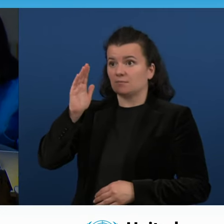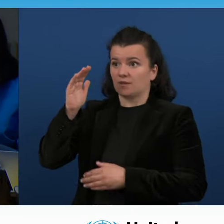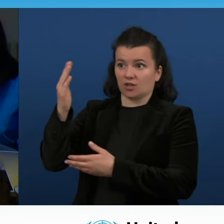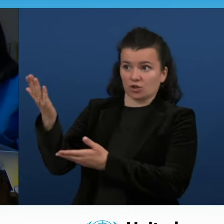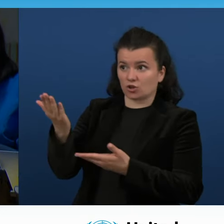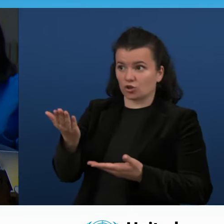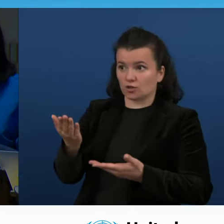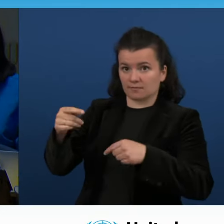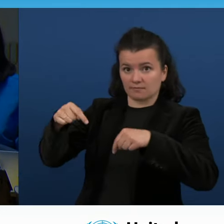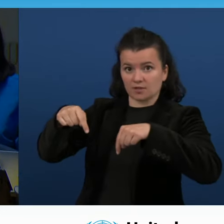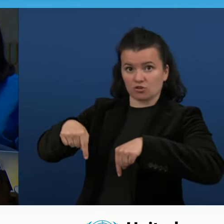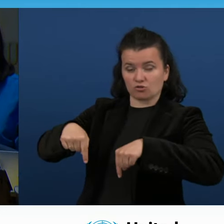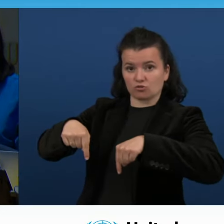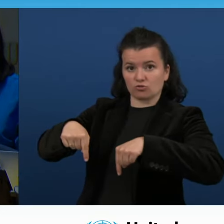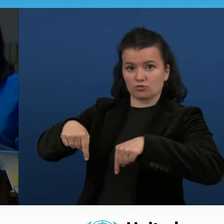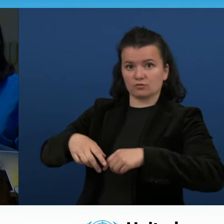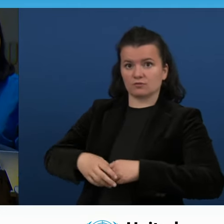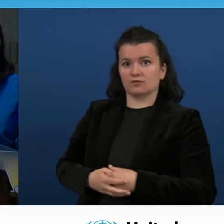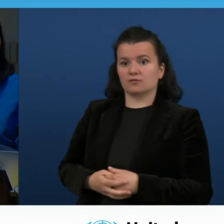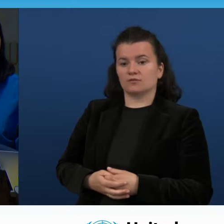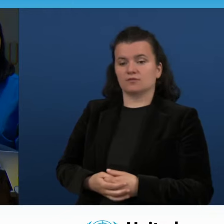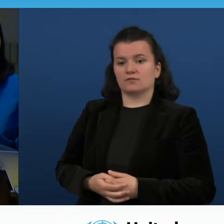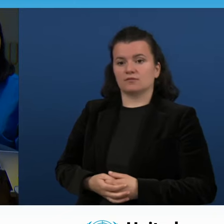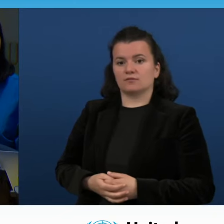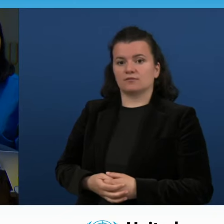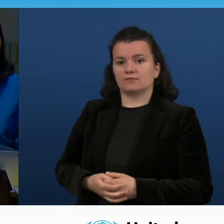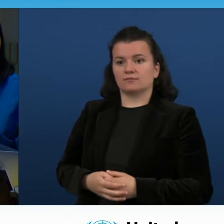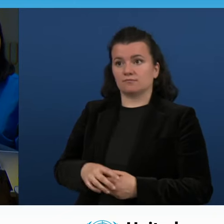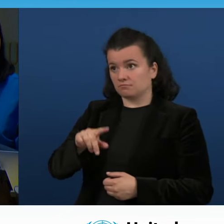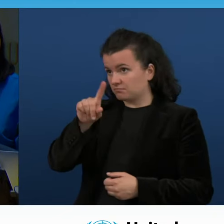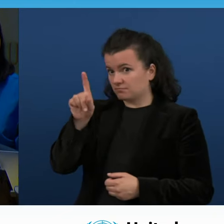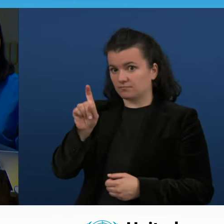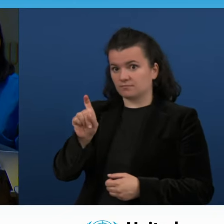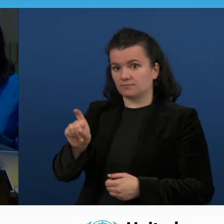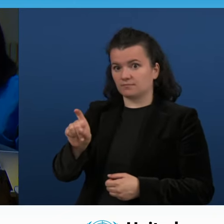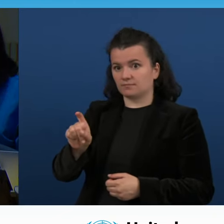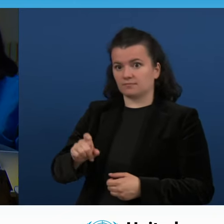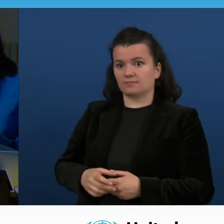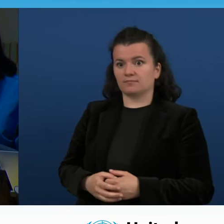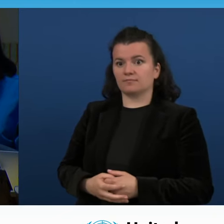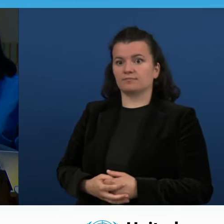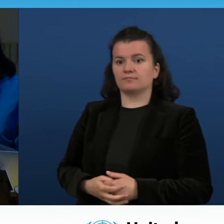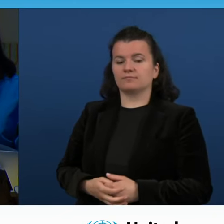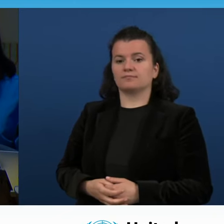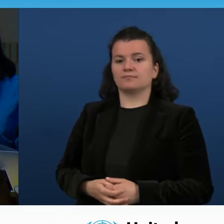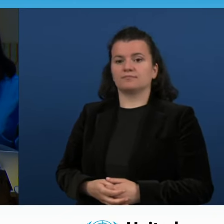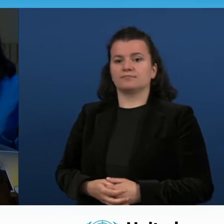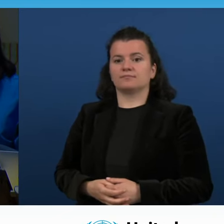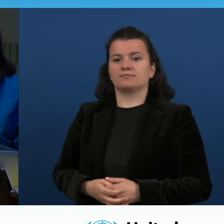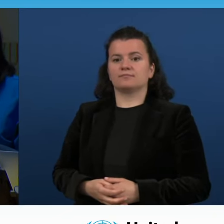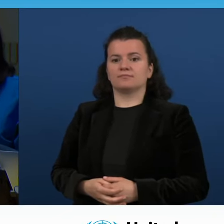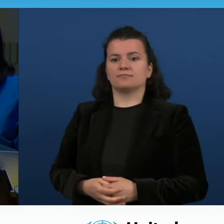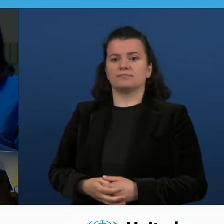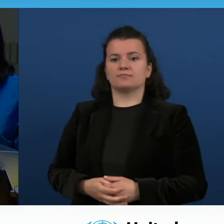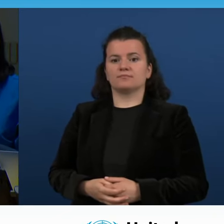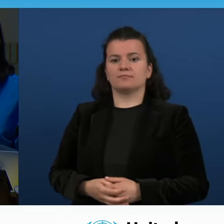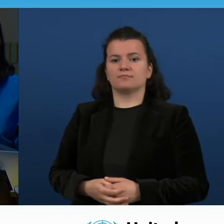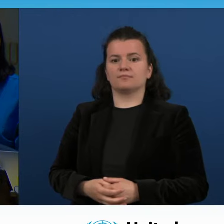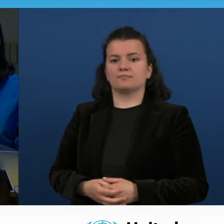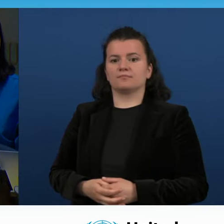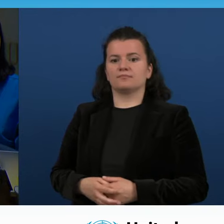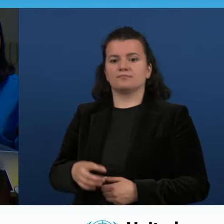So I'm the co-lead. So I'm going to present them. So I'm the co-lead. So I'm